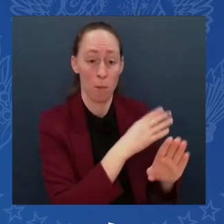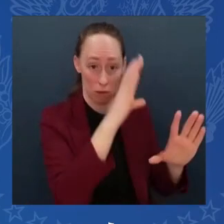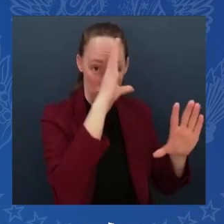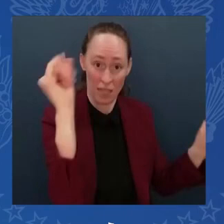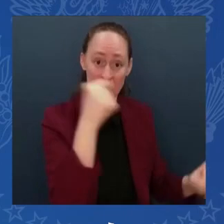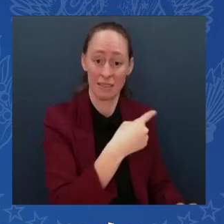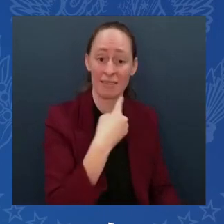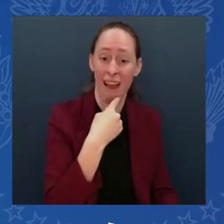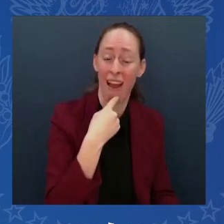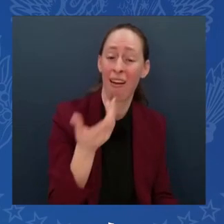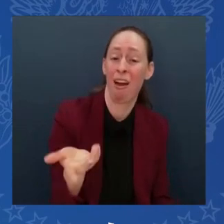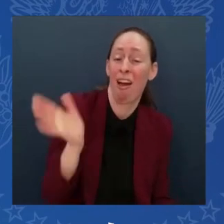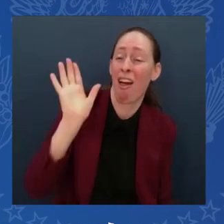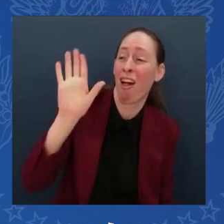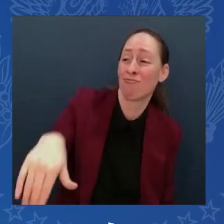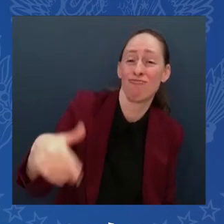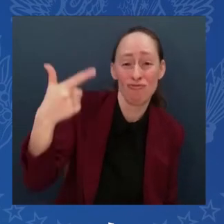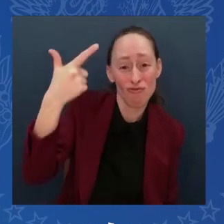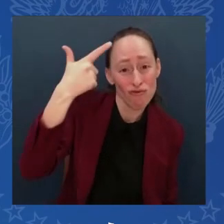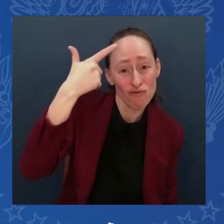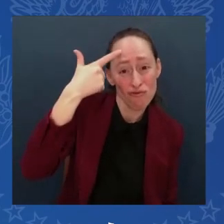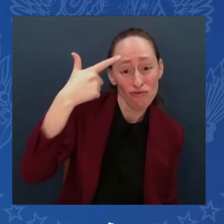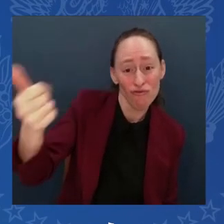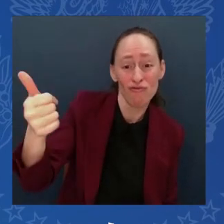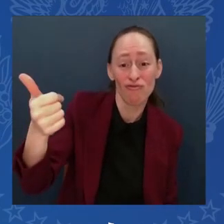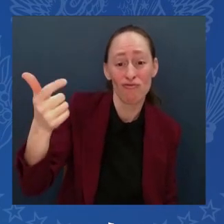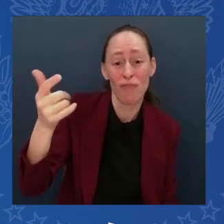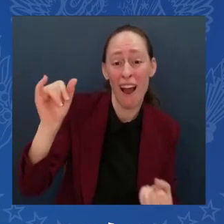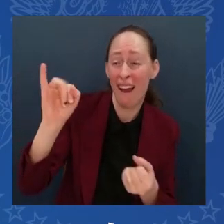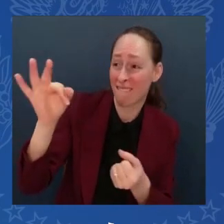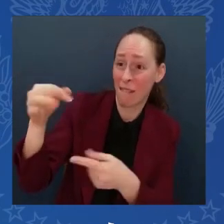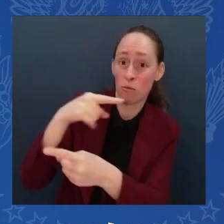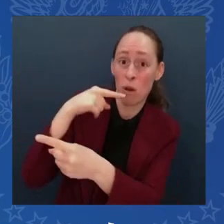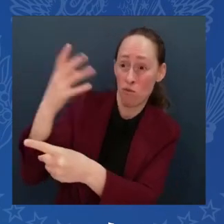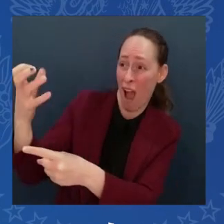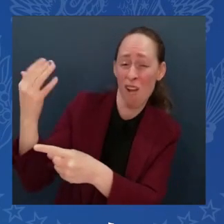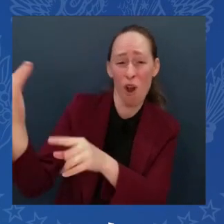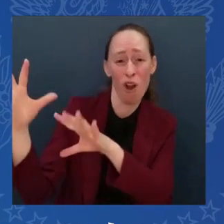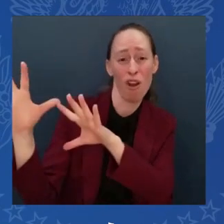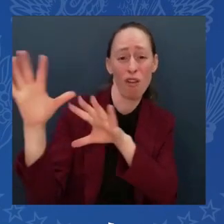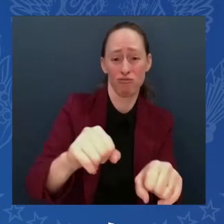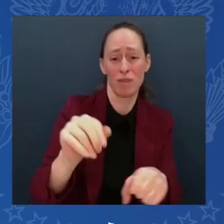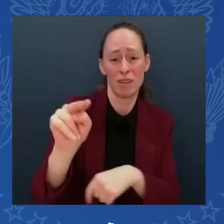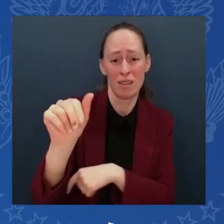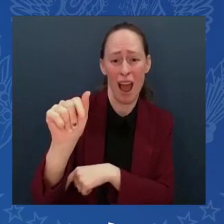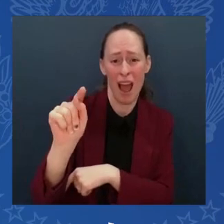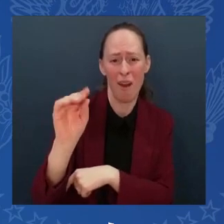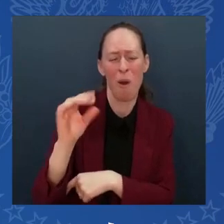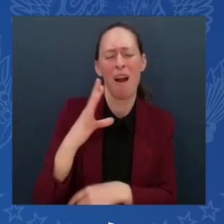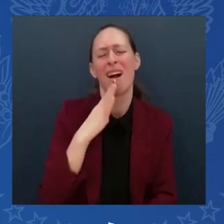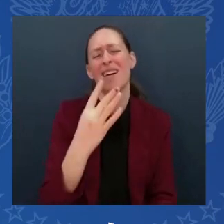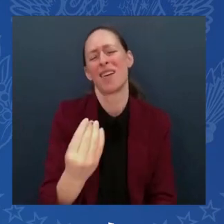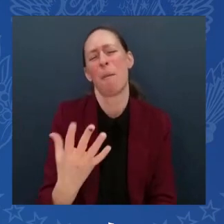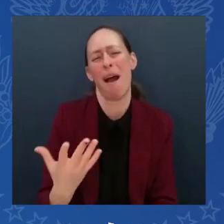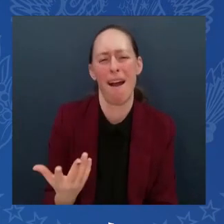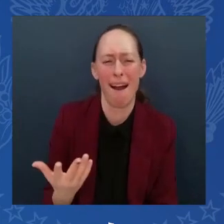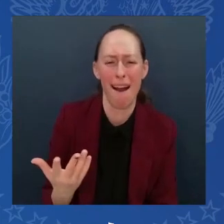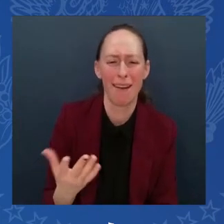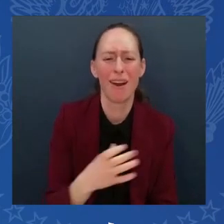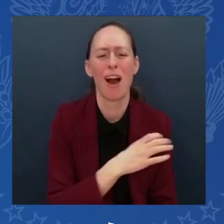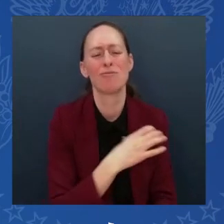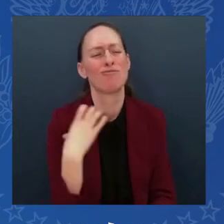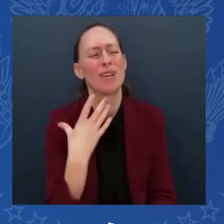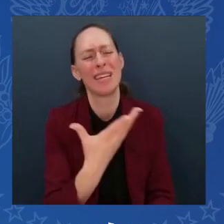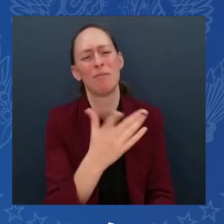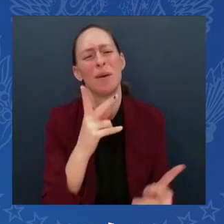to us, go get them. Come on. What are these guys doing? What are they doing? Sir,